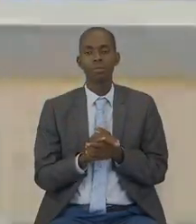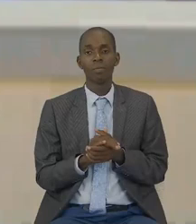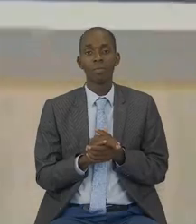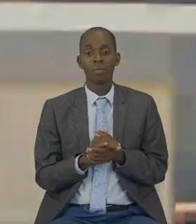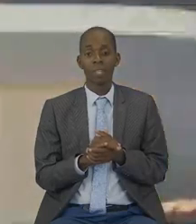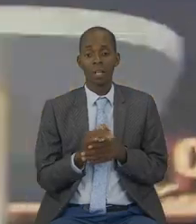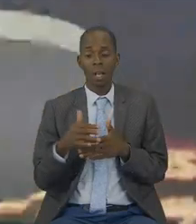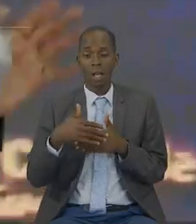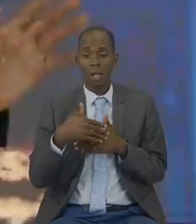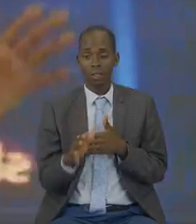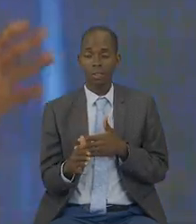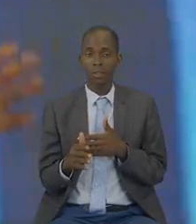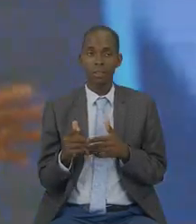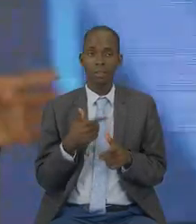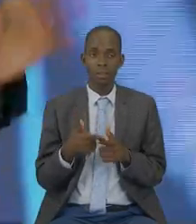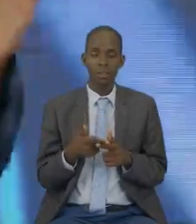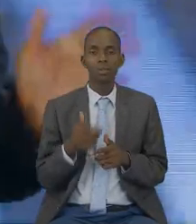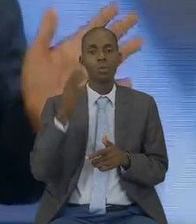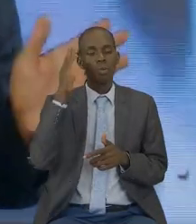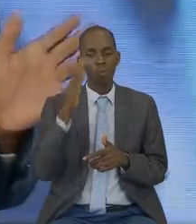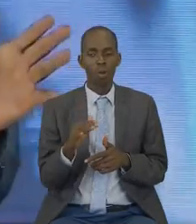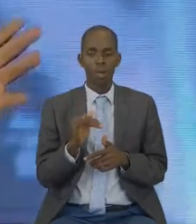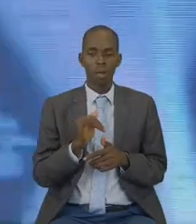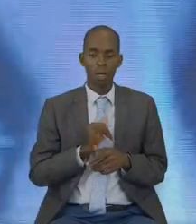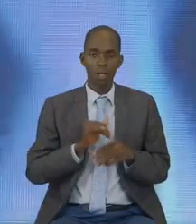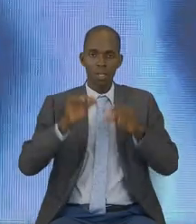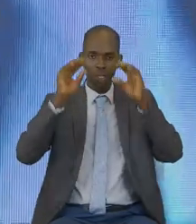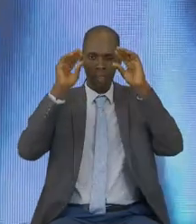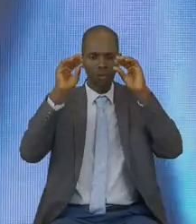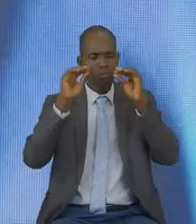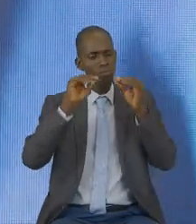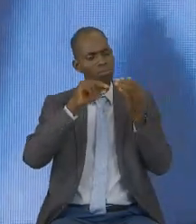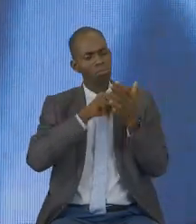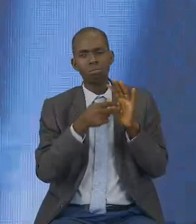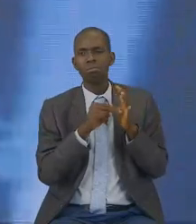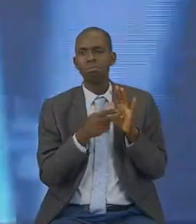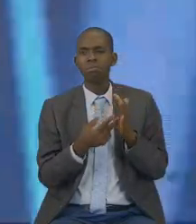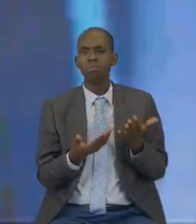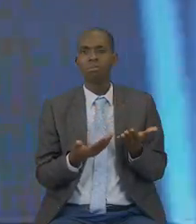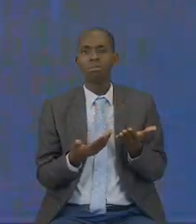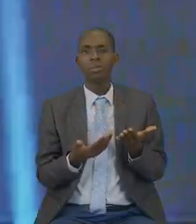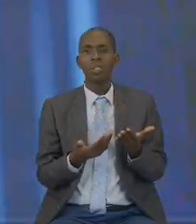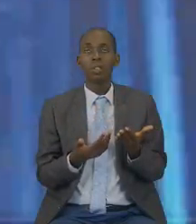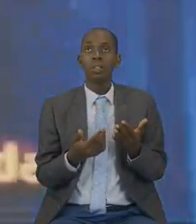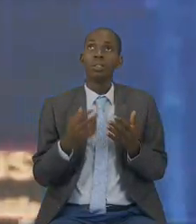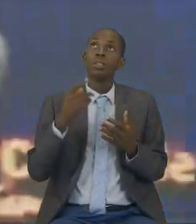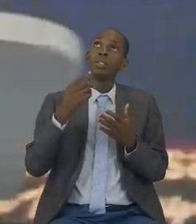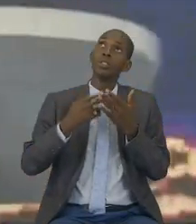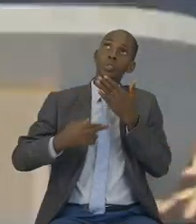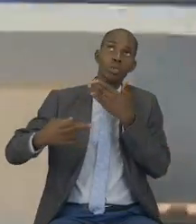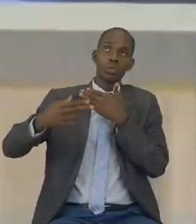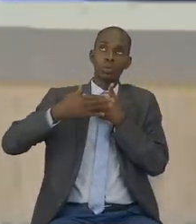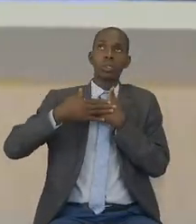Then will I teach. What does that mean? Restore the joy